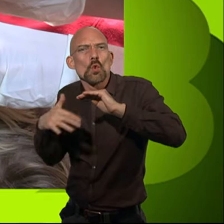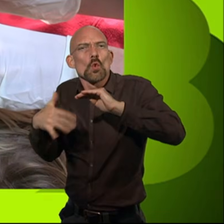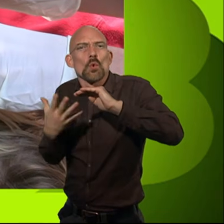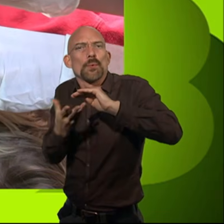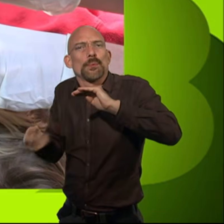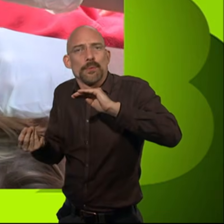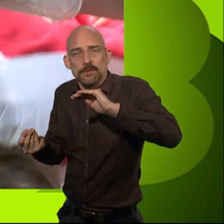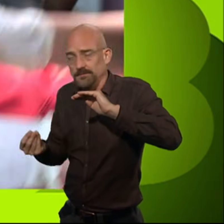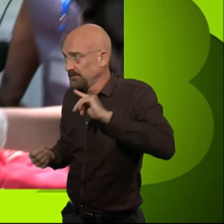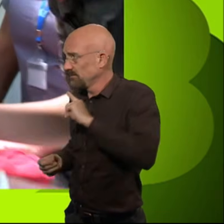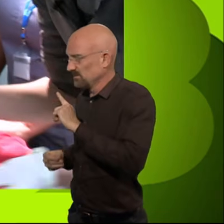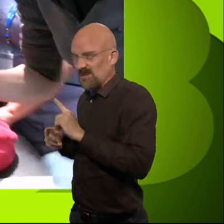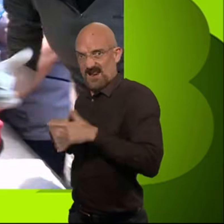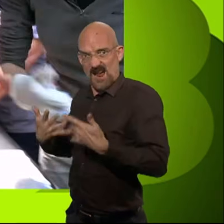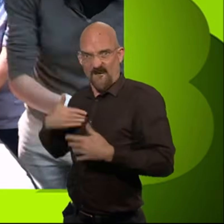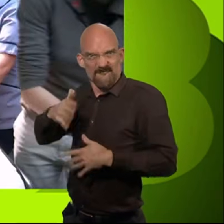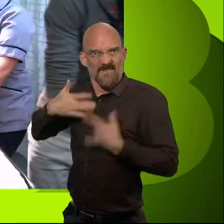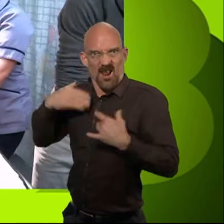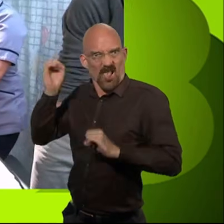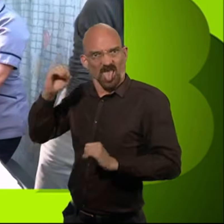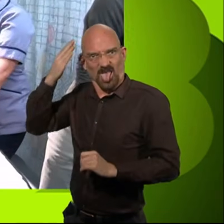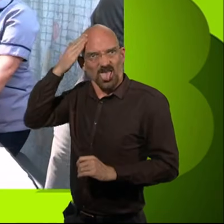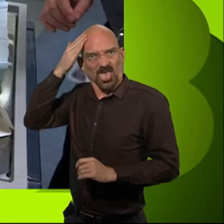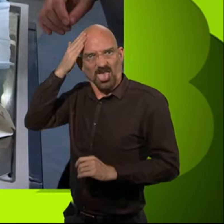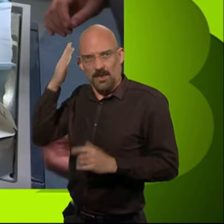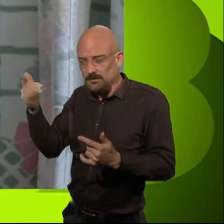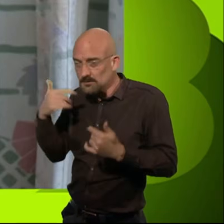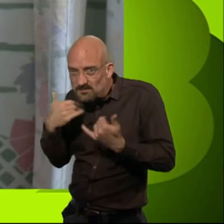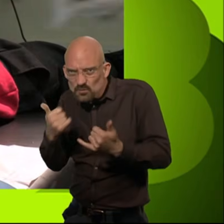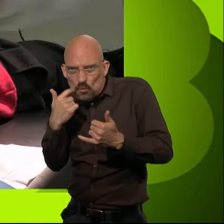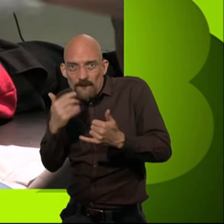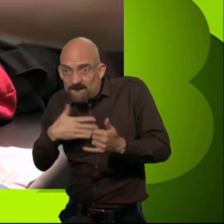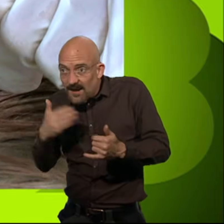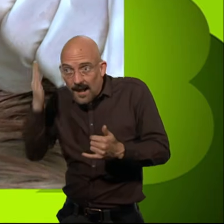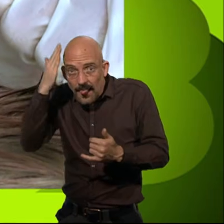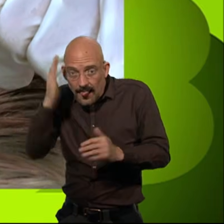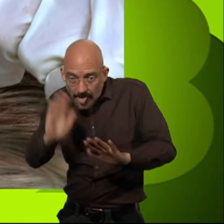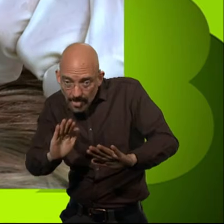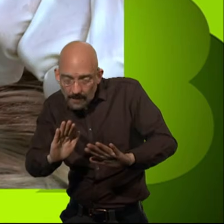Well, that's good then. Now his head's numb, let's get stitching.